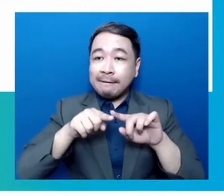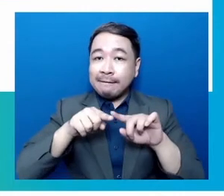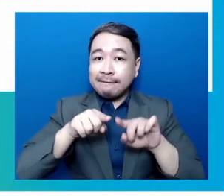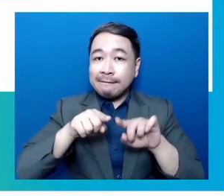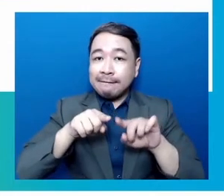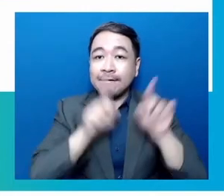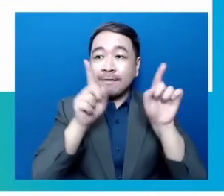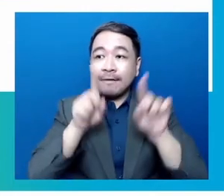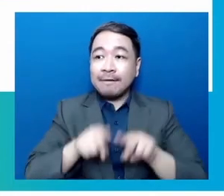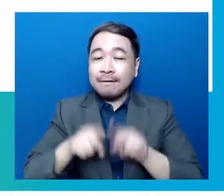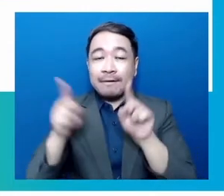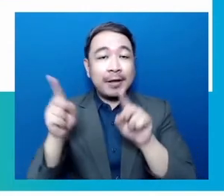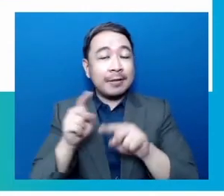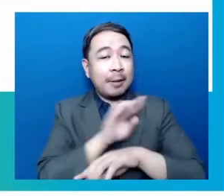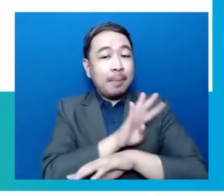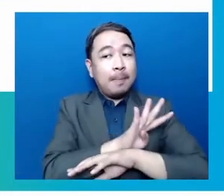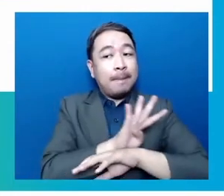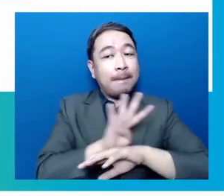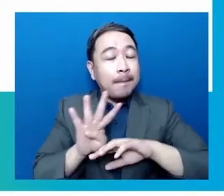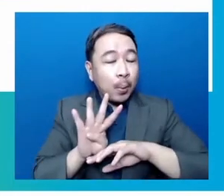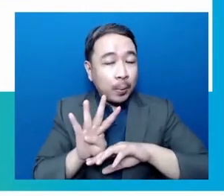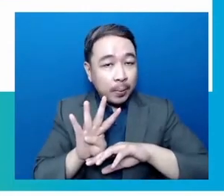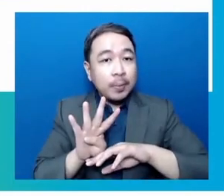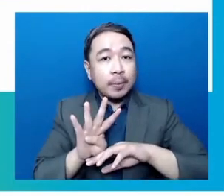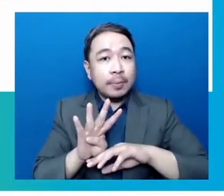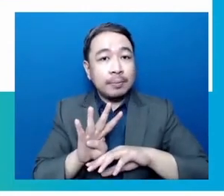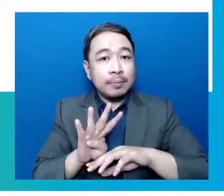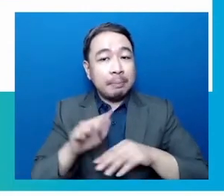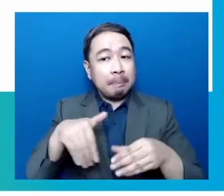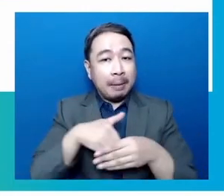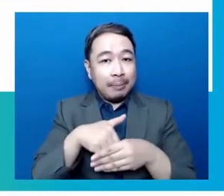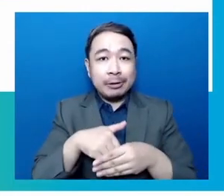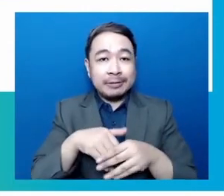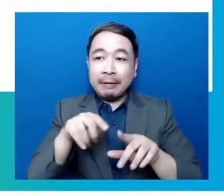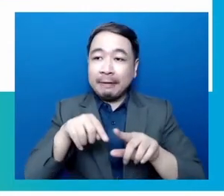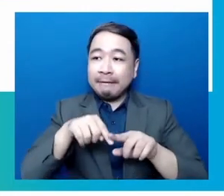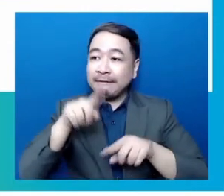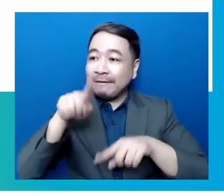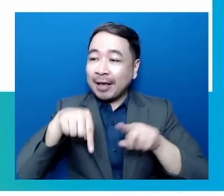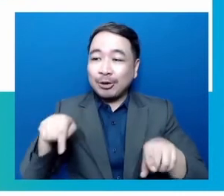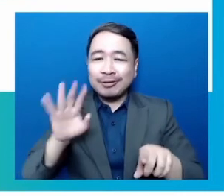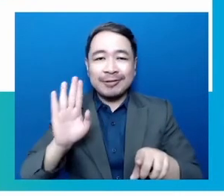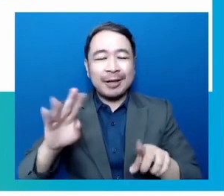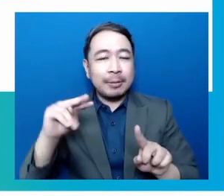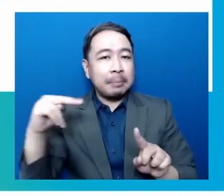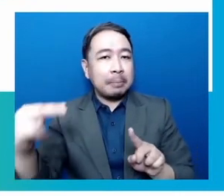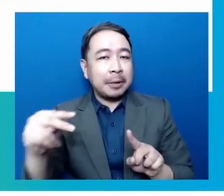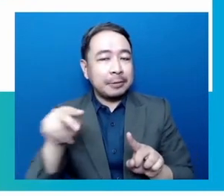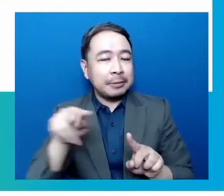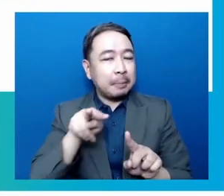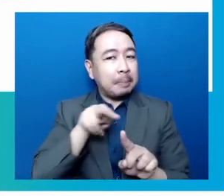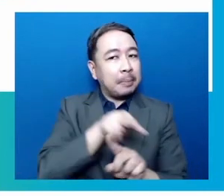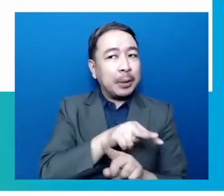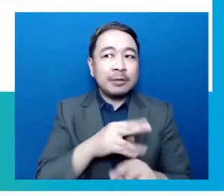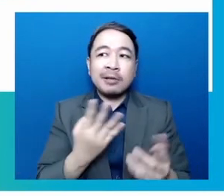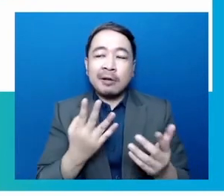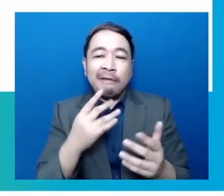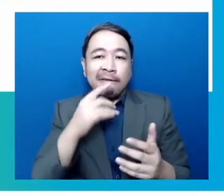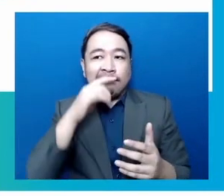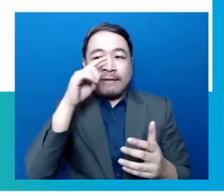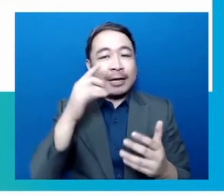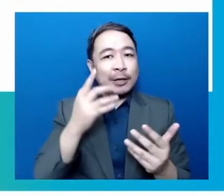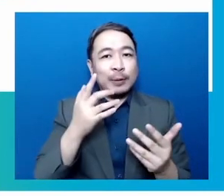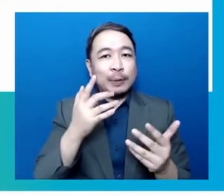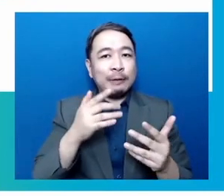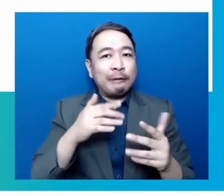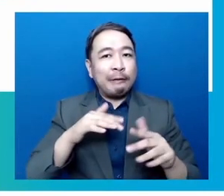to the table, but acknowledging that this is a value-informed, value-laden business, I think